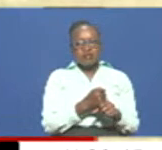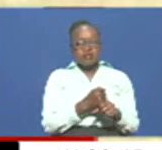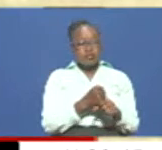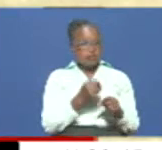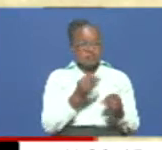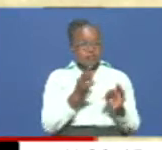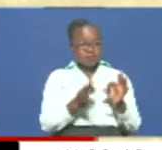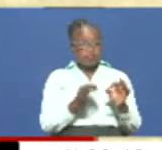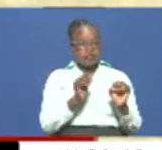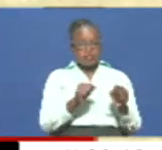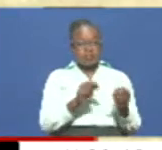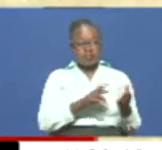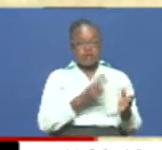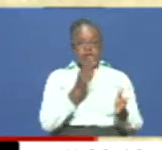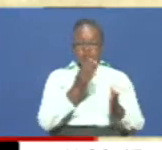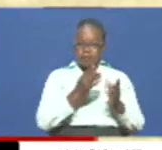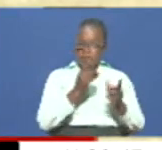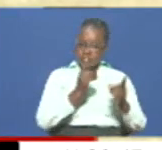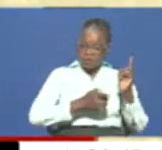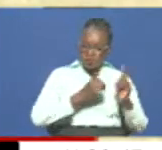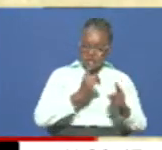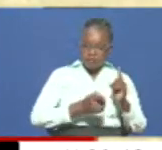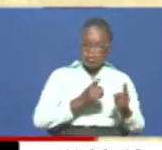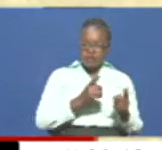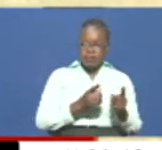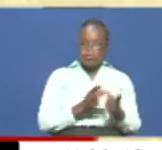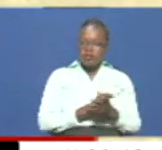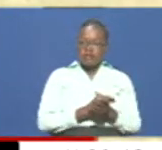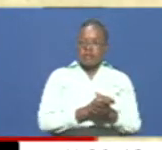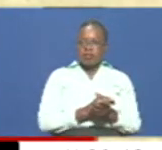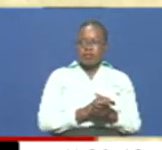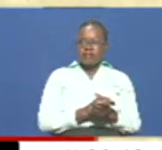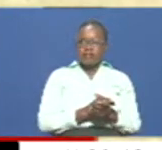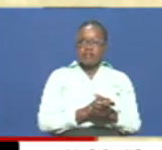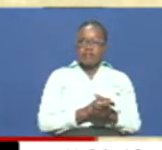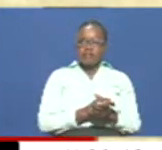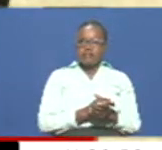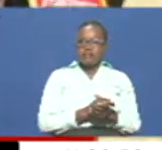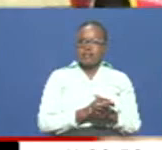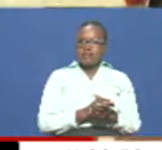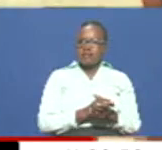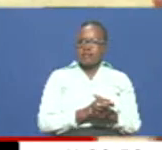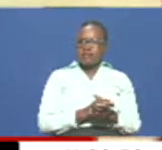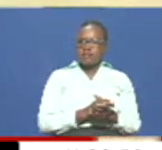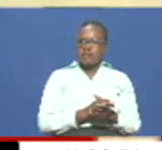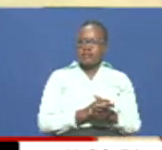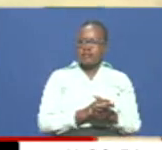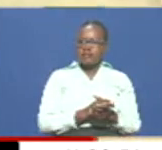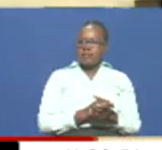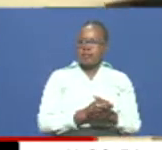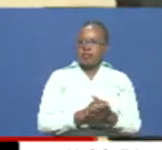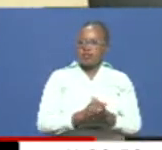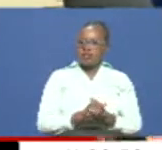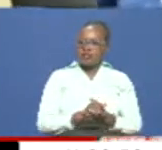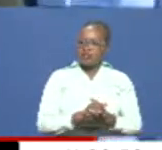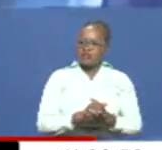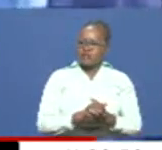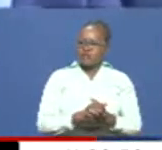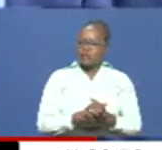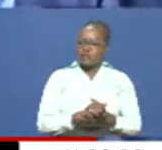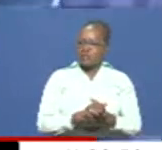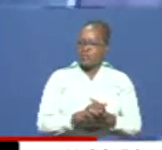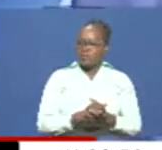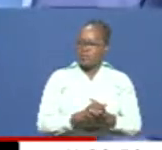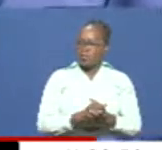And then I think I will do well. Yeah. Wish you the best. Thank you. Thank you. That has